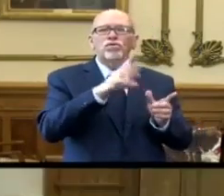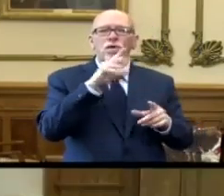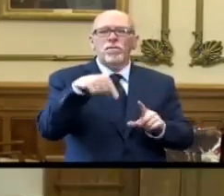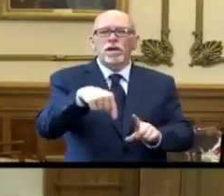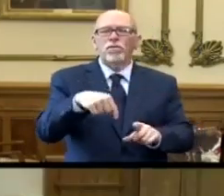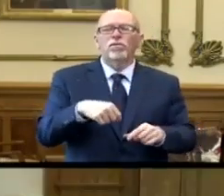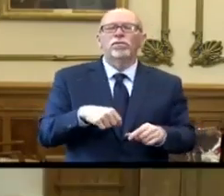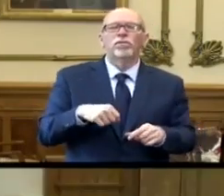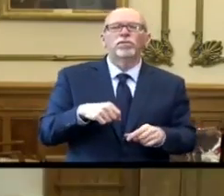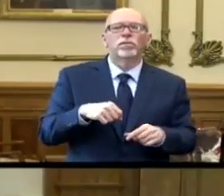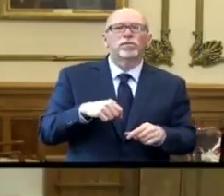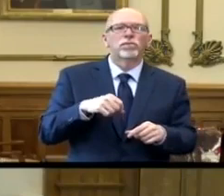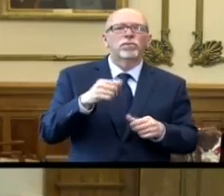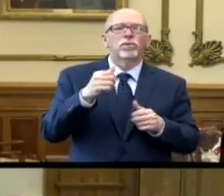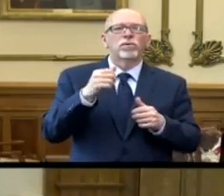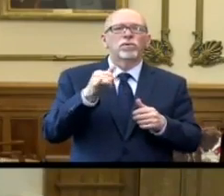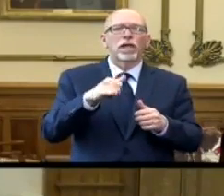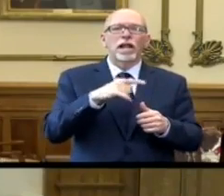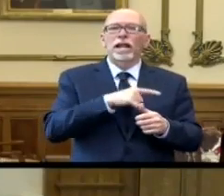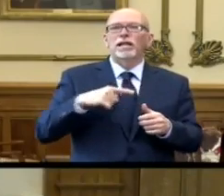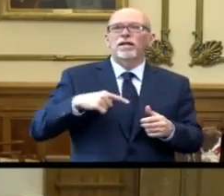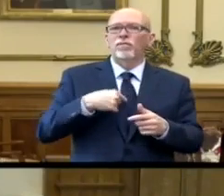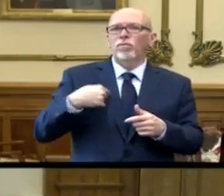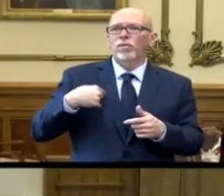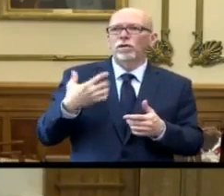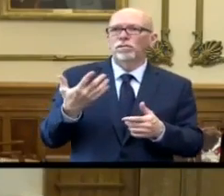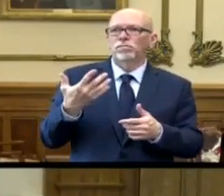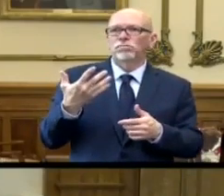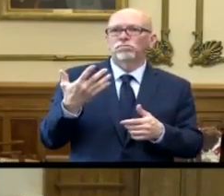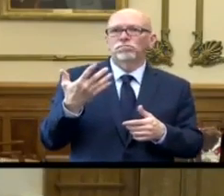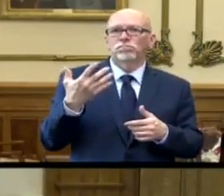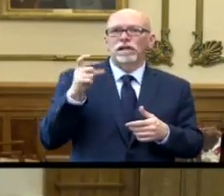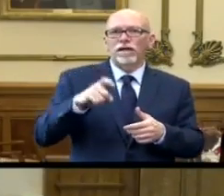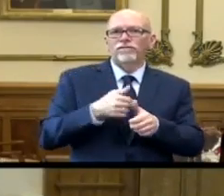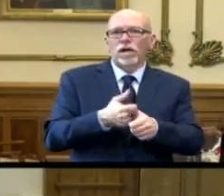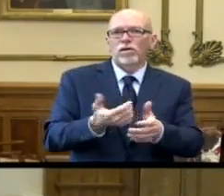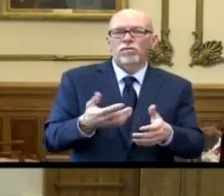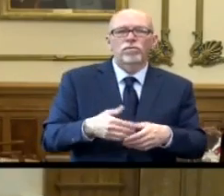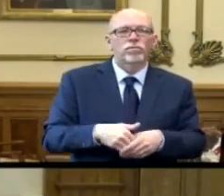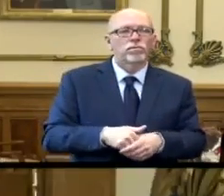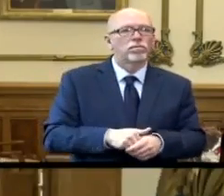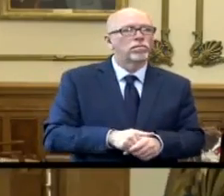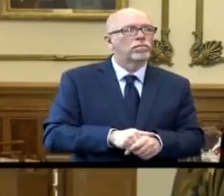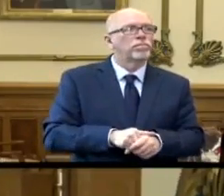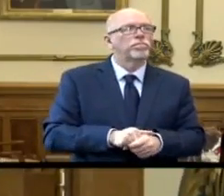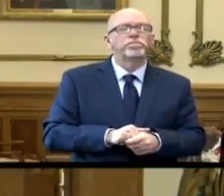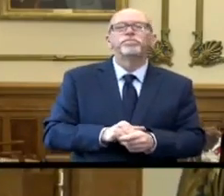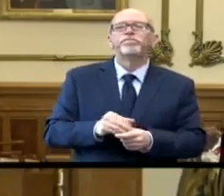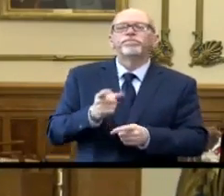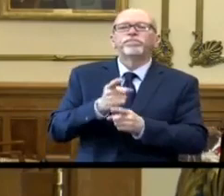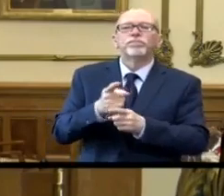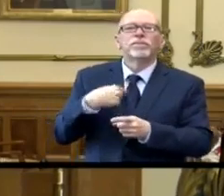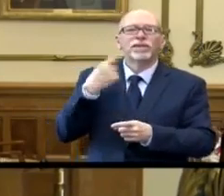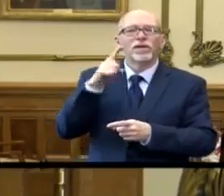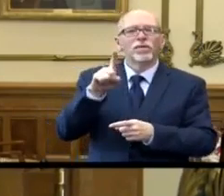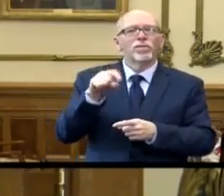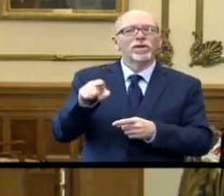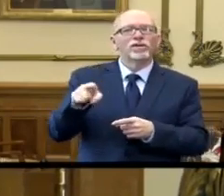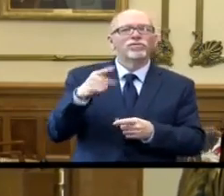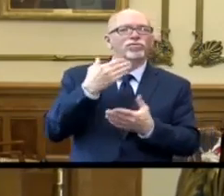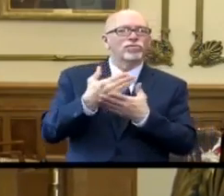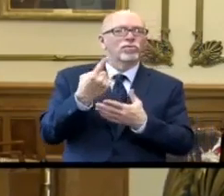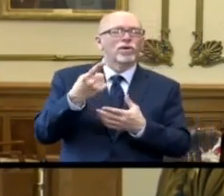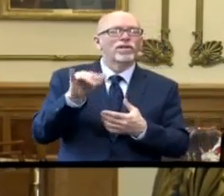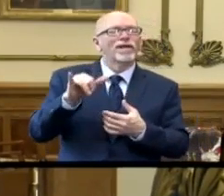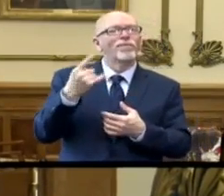at, which legislatively we're compelled to follow. Sure. I think your question is a good one, and it's